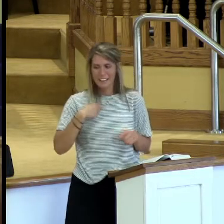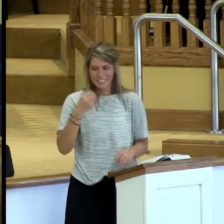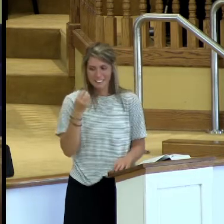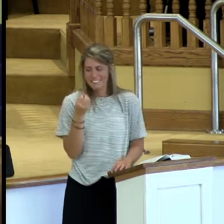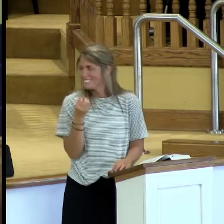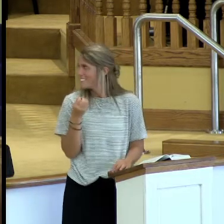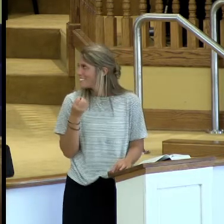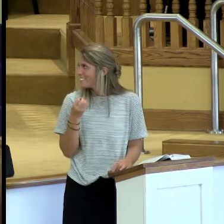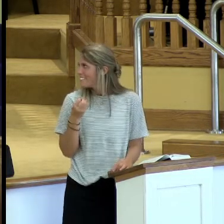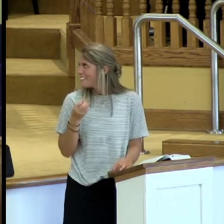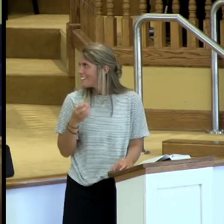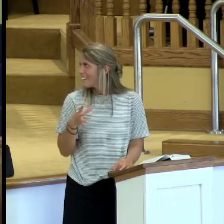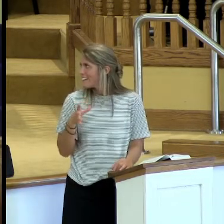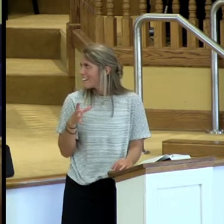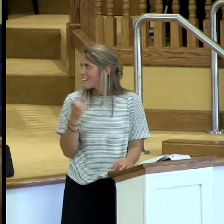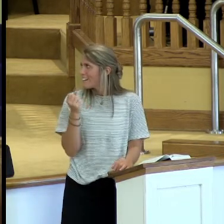care.